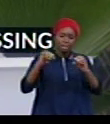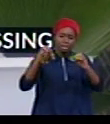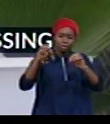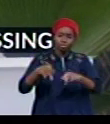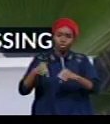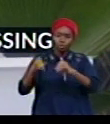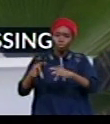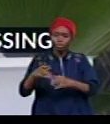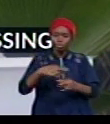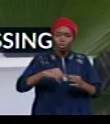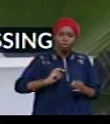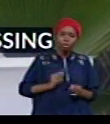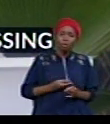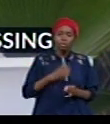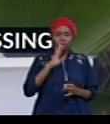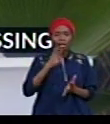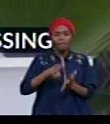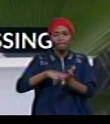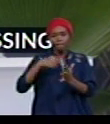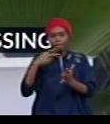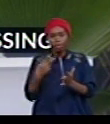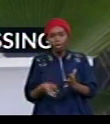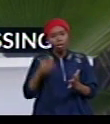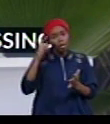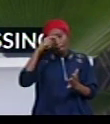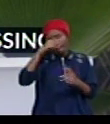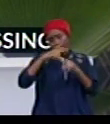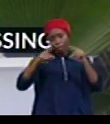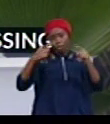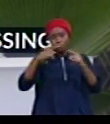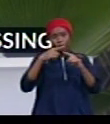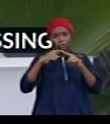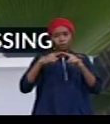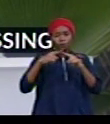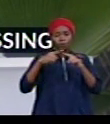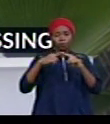falling, but for the showers we plead.